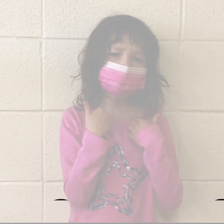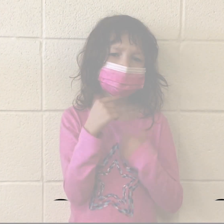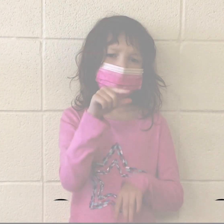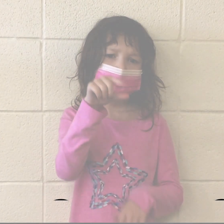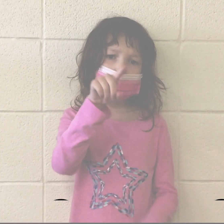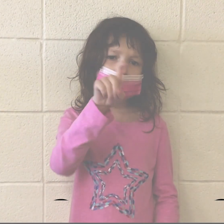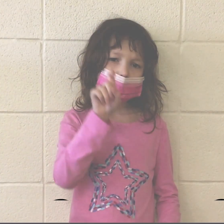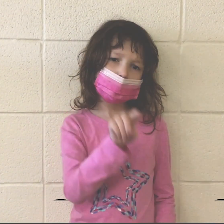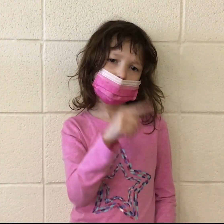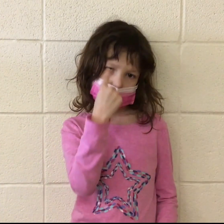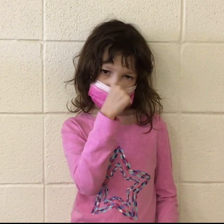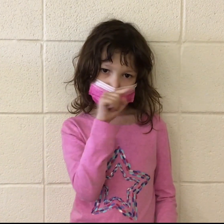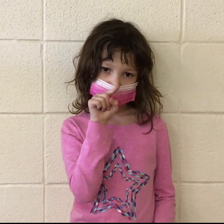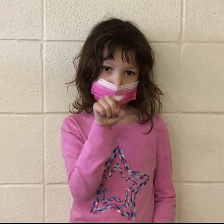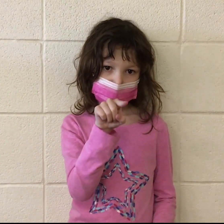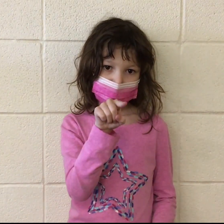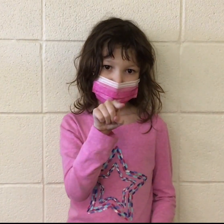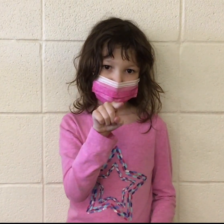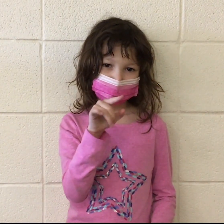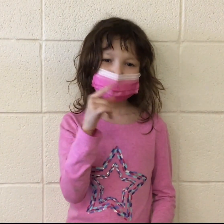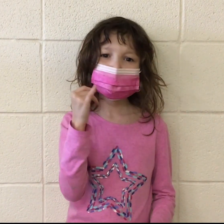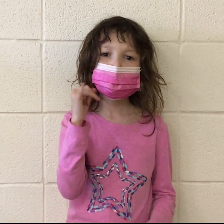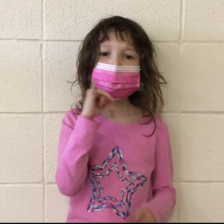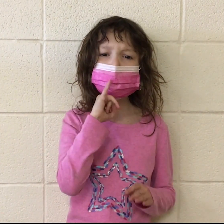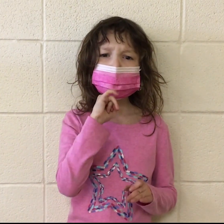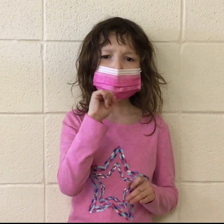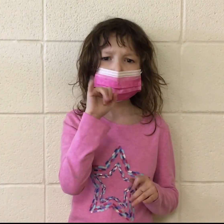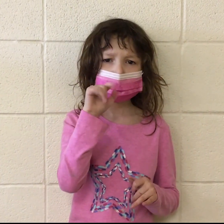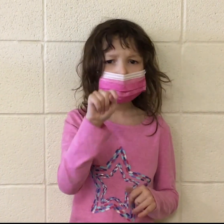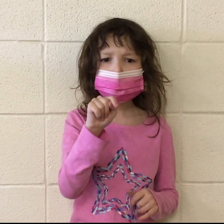I want to ask you, my question for you